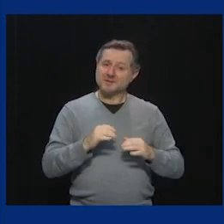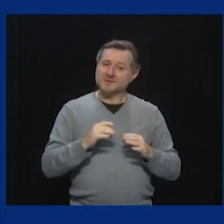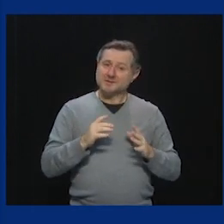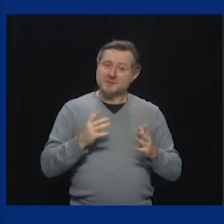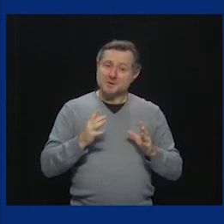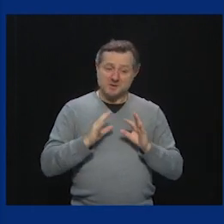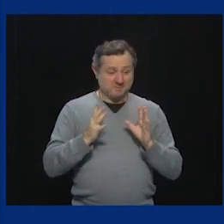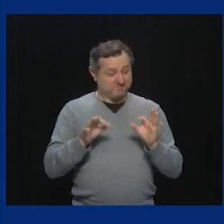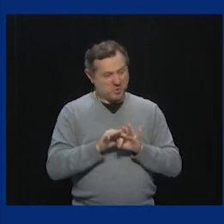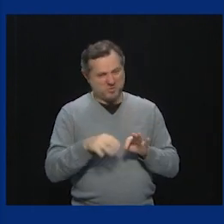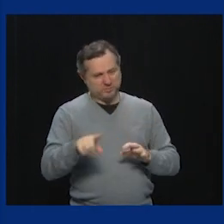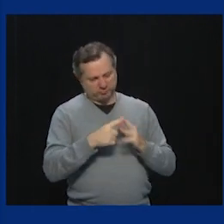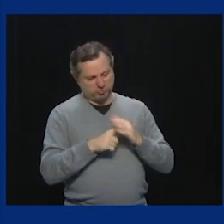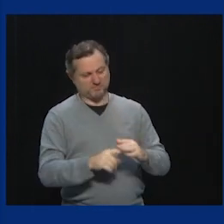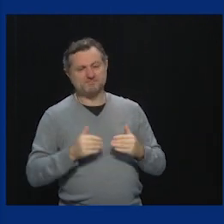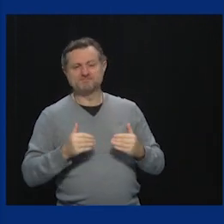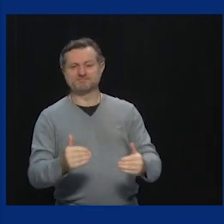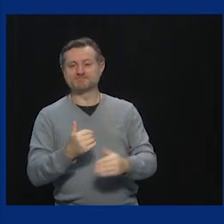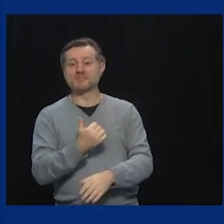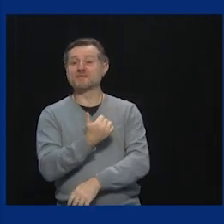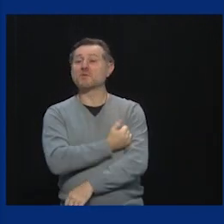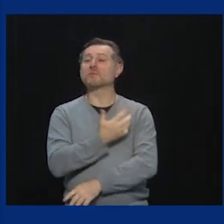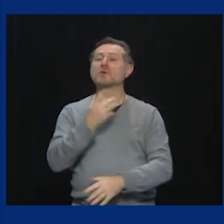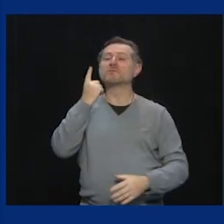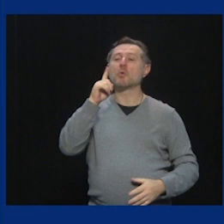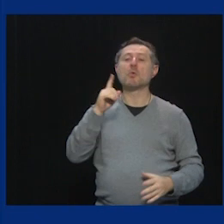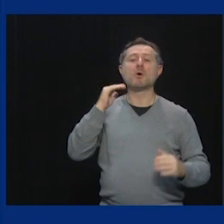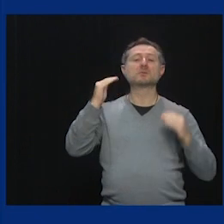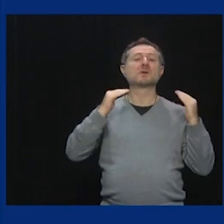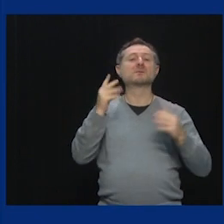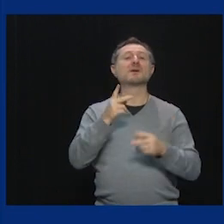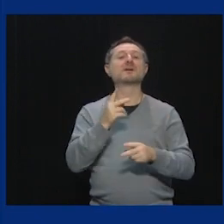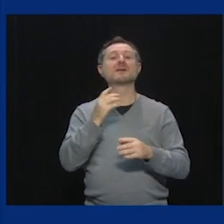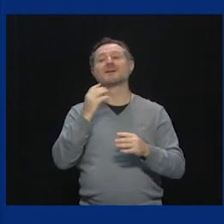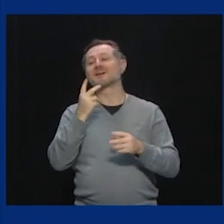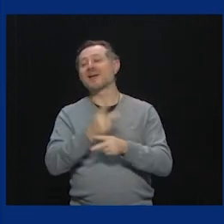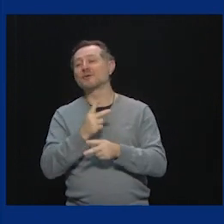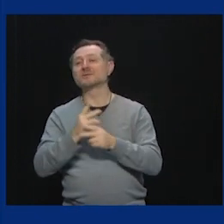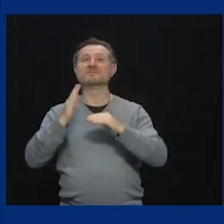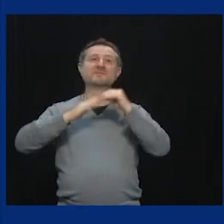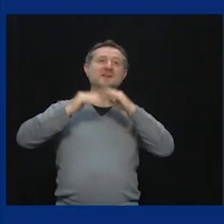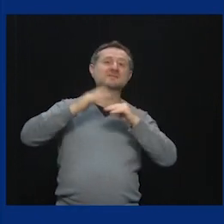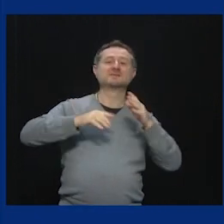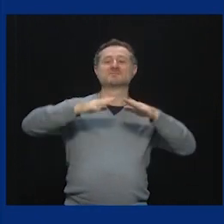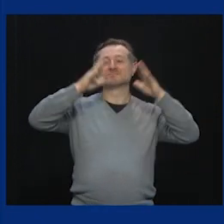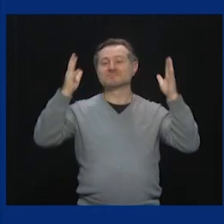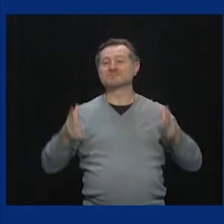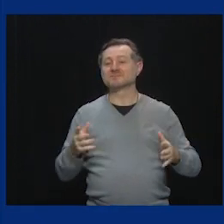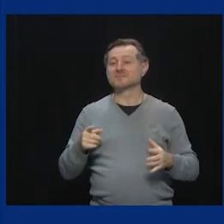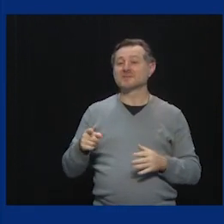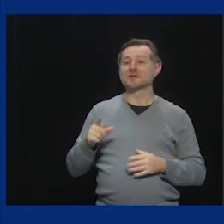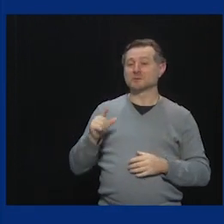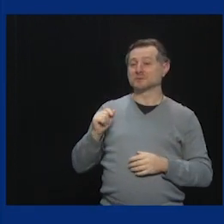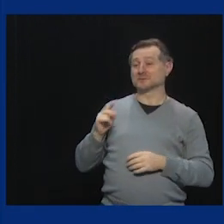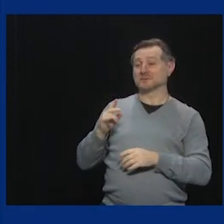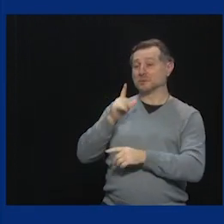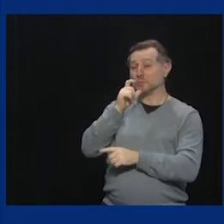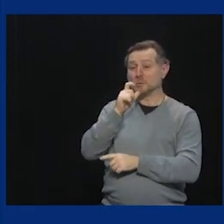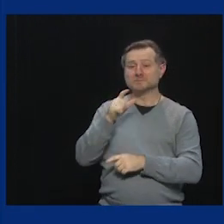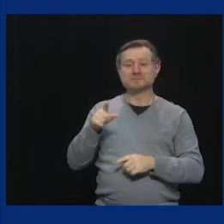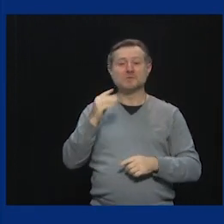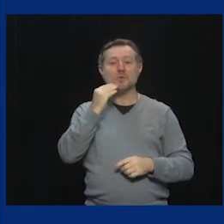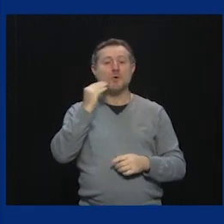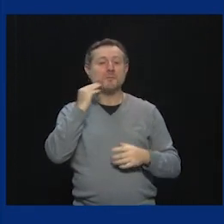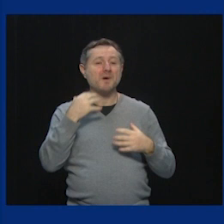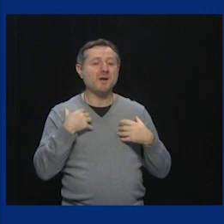The vaccination rate for adult care facility staff, that goes into effect October 7th. That'll be home health care agencies,